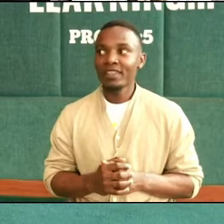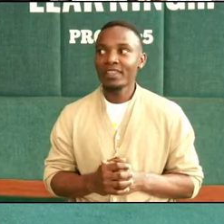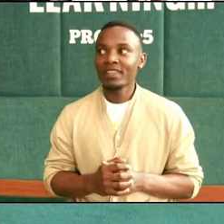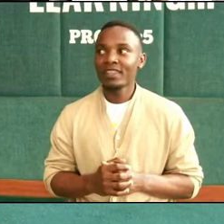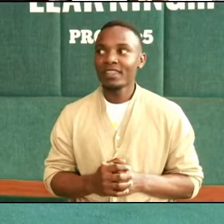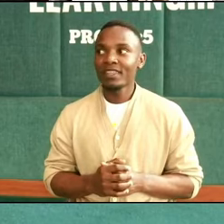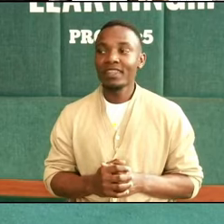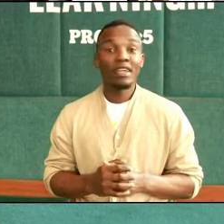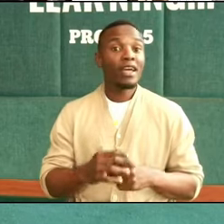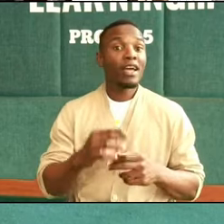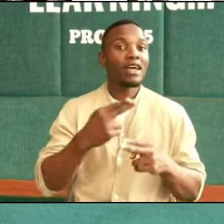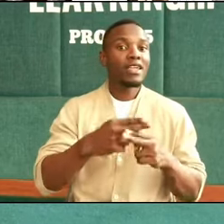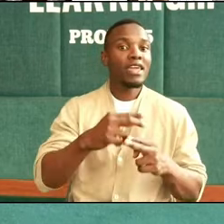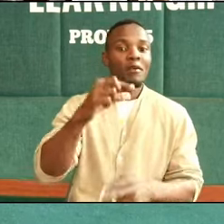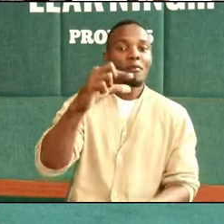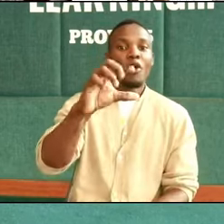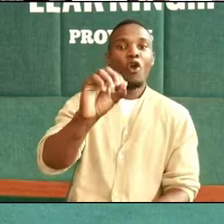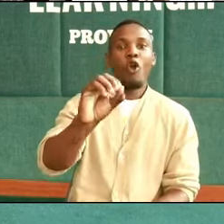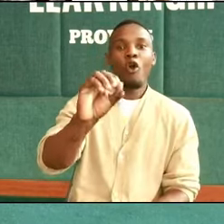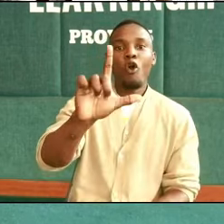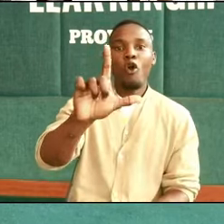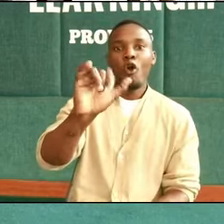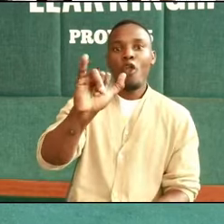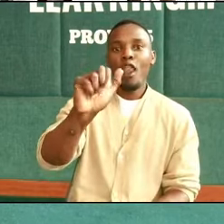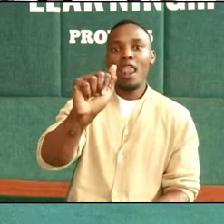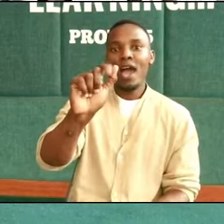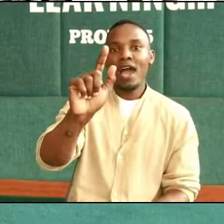Goliath. Goliath. Who else?